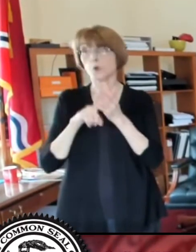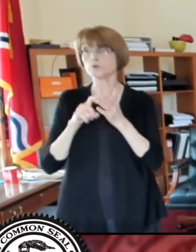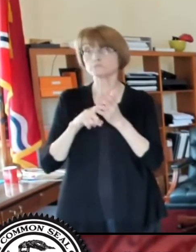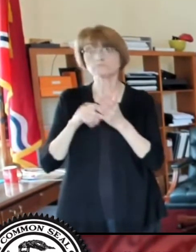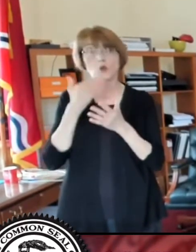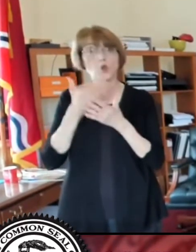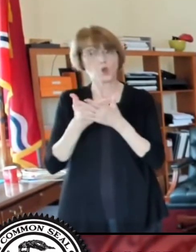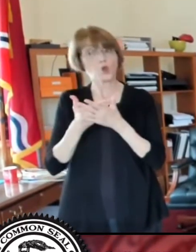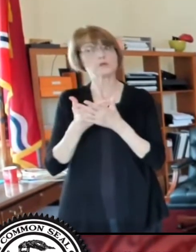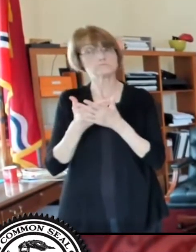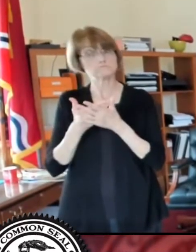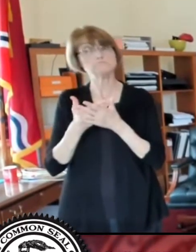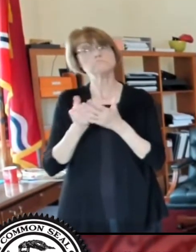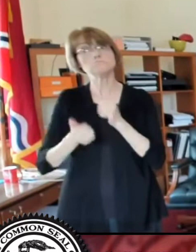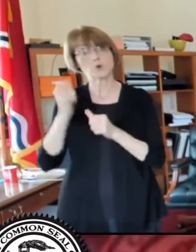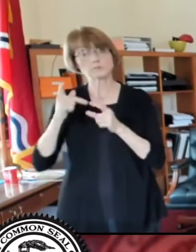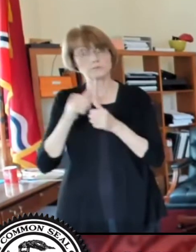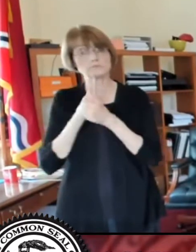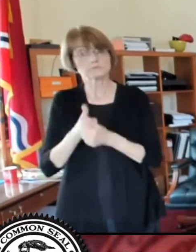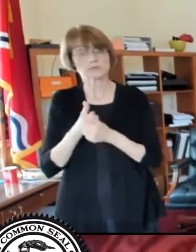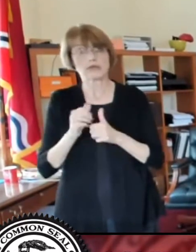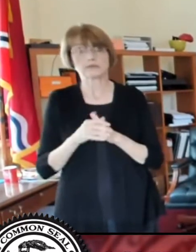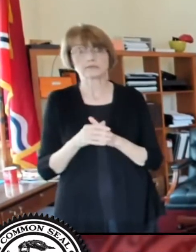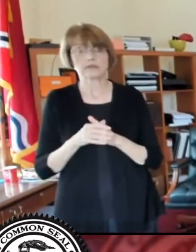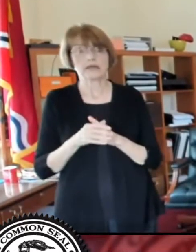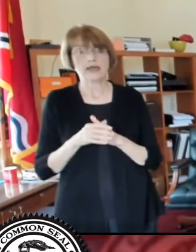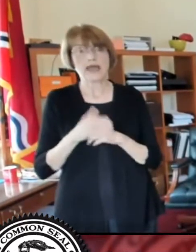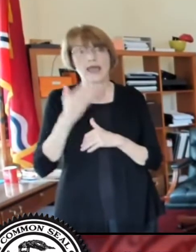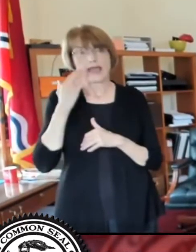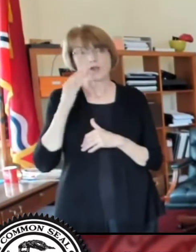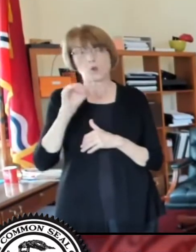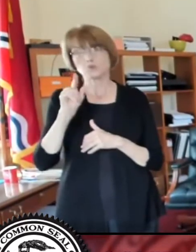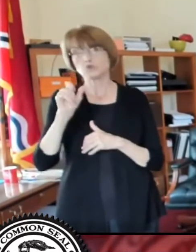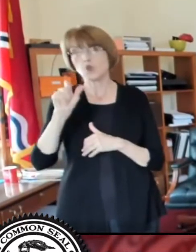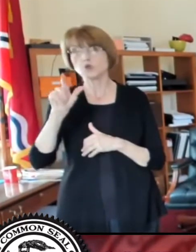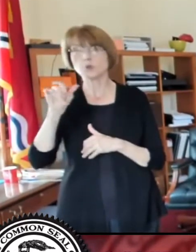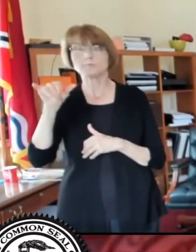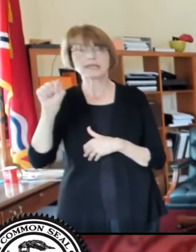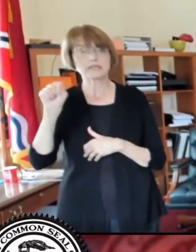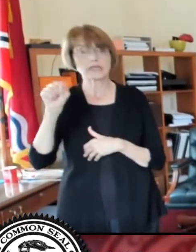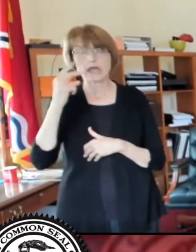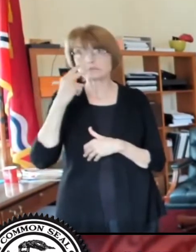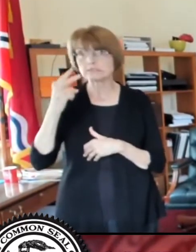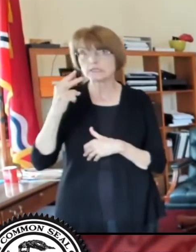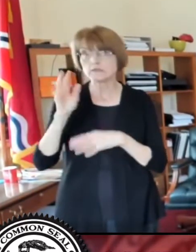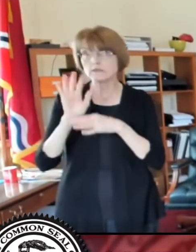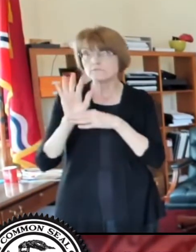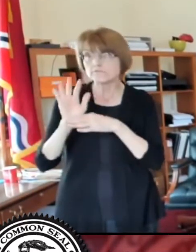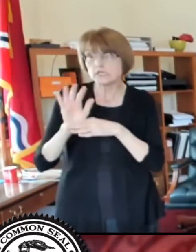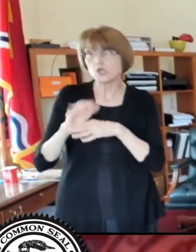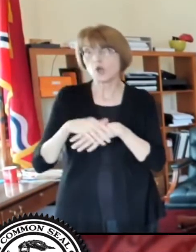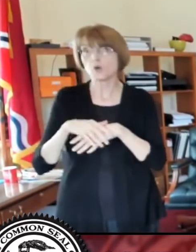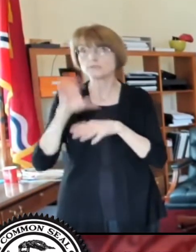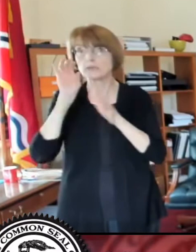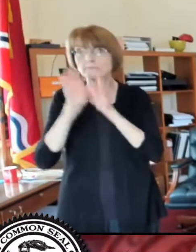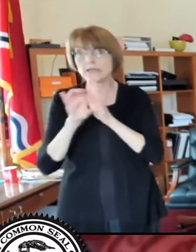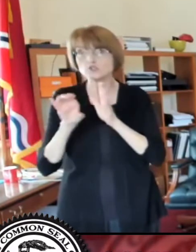seen... I've seen some of the postings on social media. Some of you post videos, some of you post